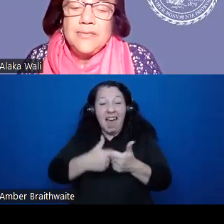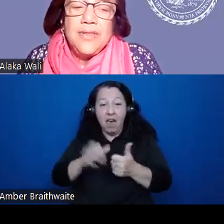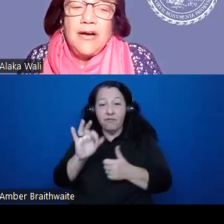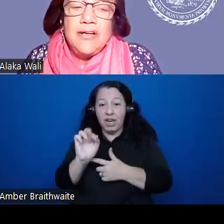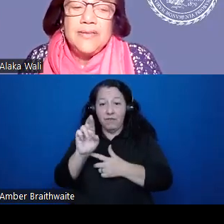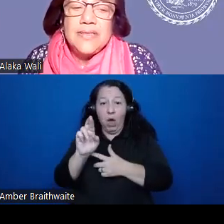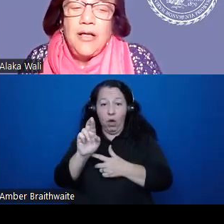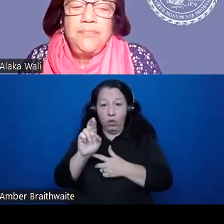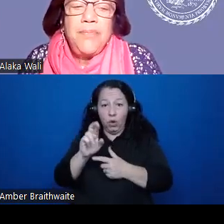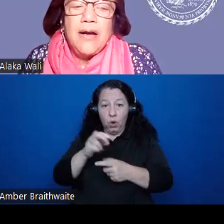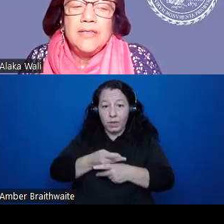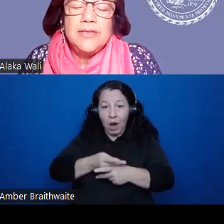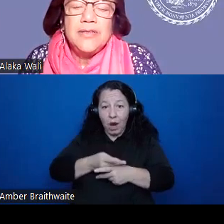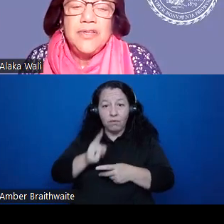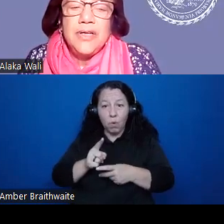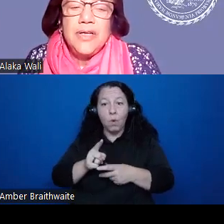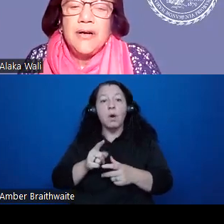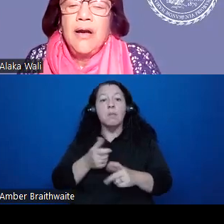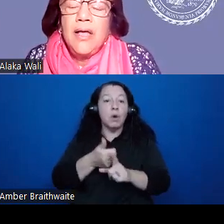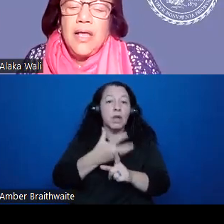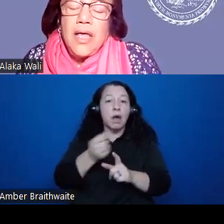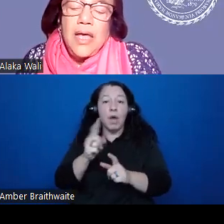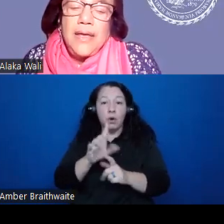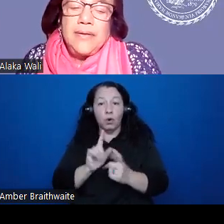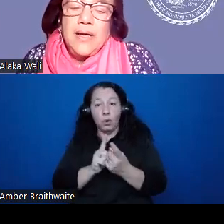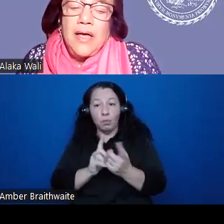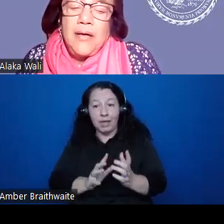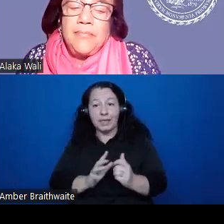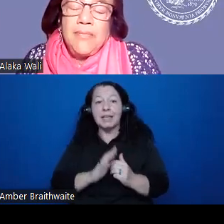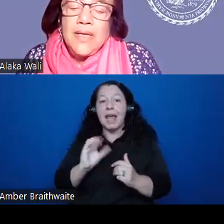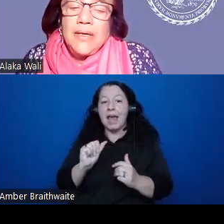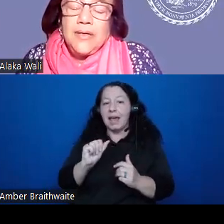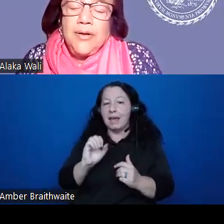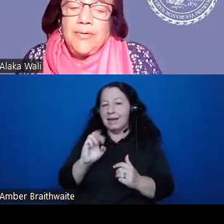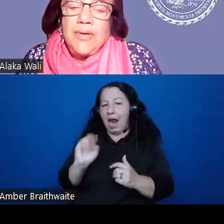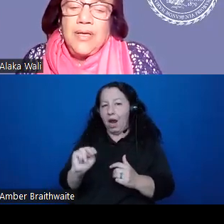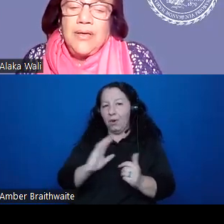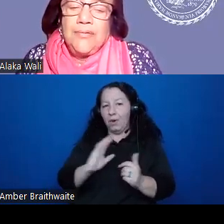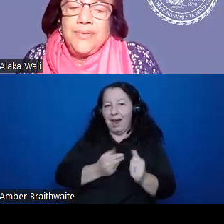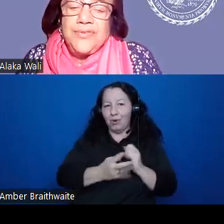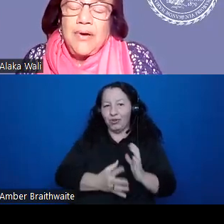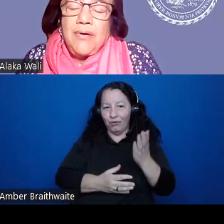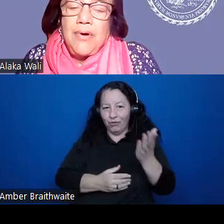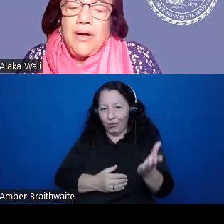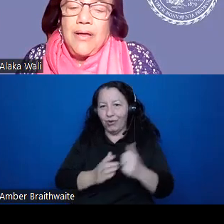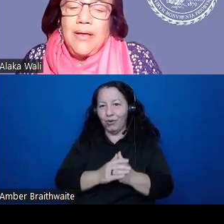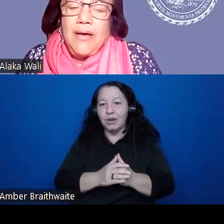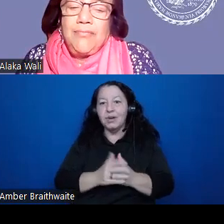apprentice with Aaron's help, our conservator here. And, you know, it was